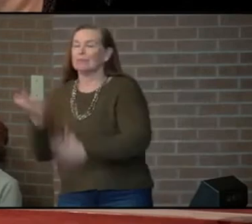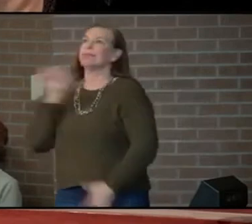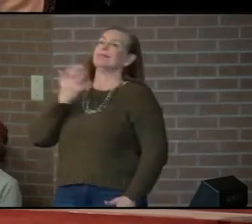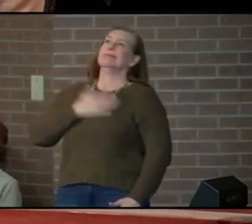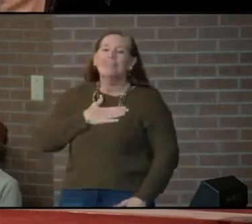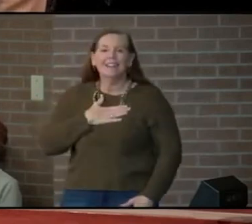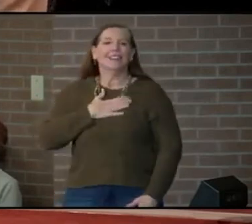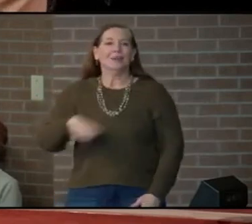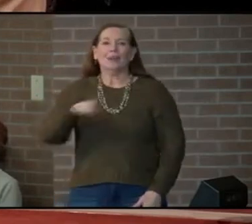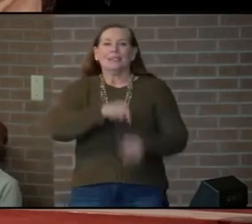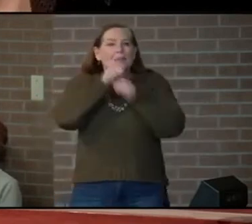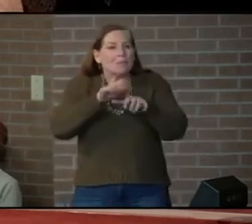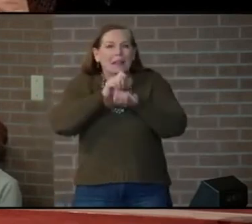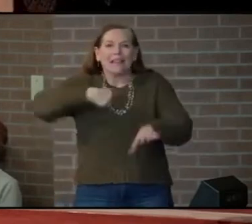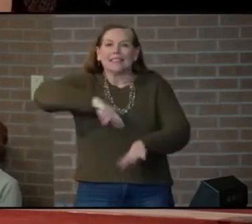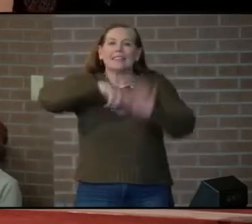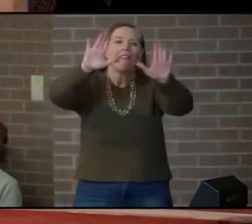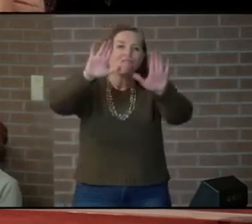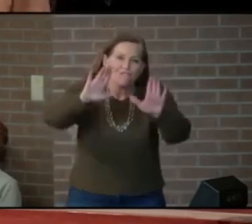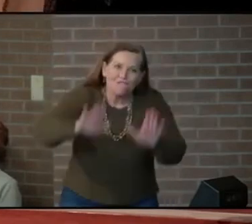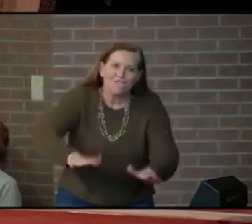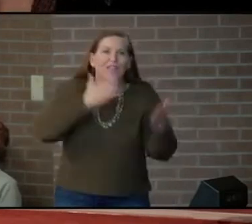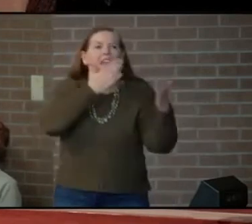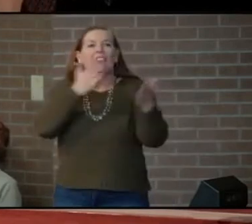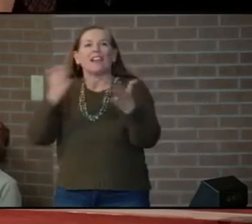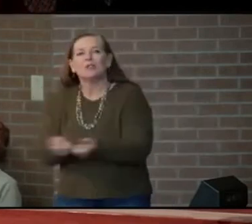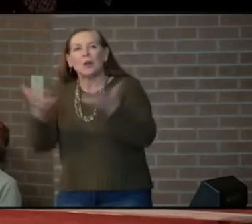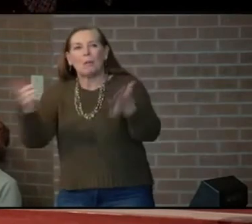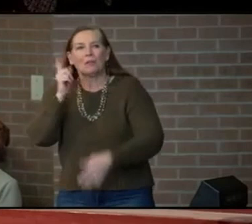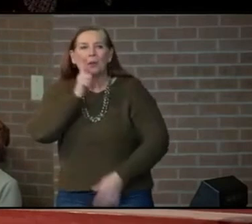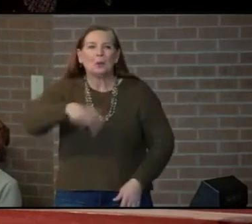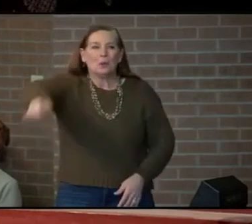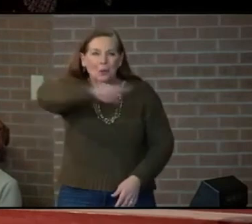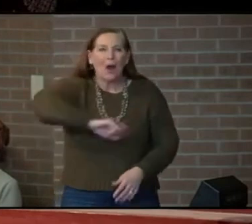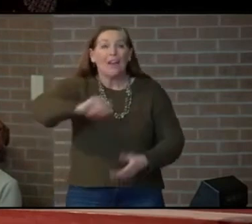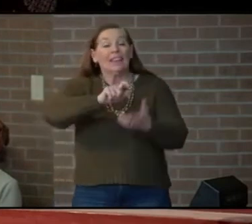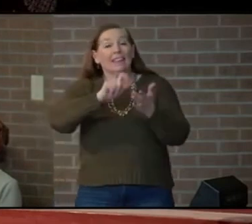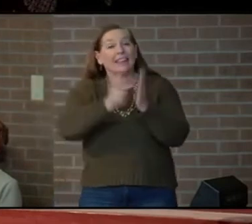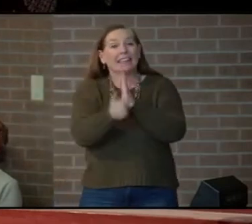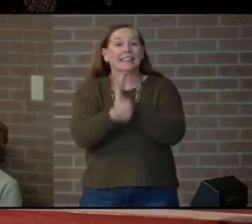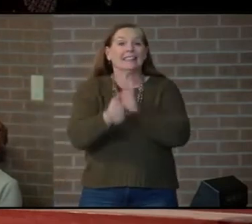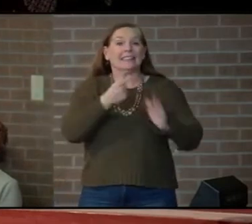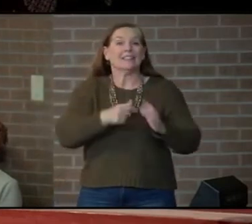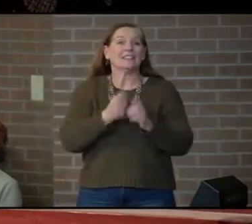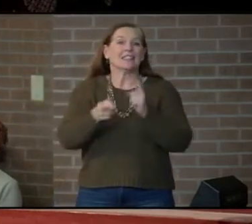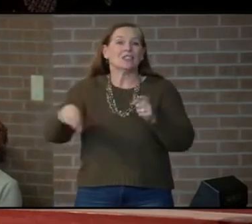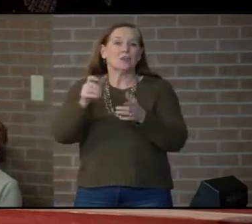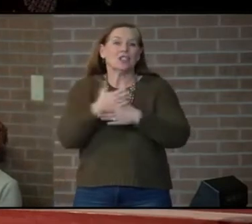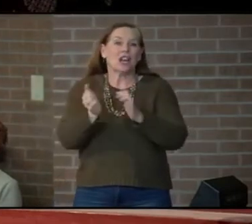us every single Sunday. So thank you so much for who you are and for the gifts and talents that you share with us every single